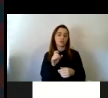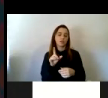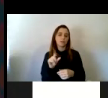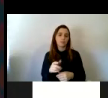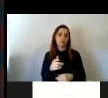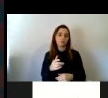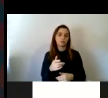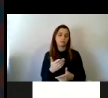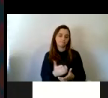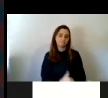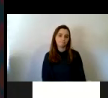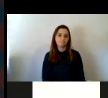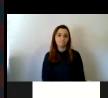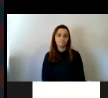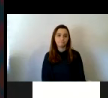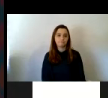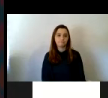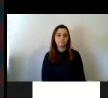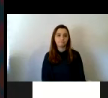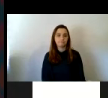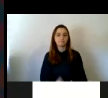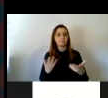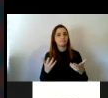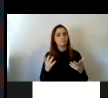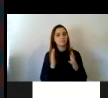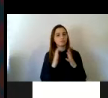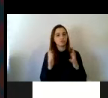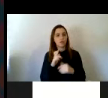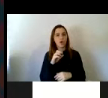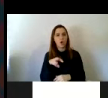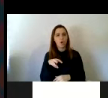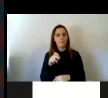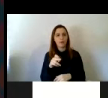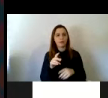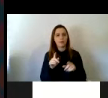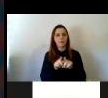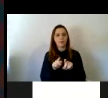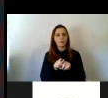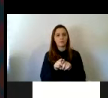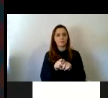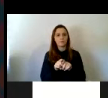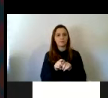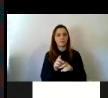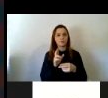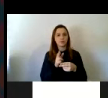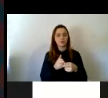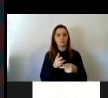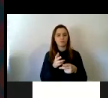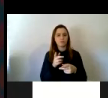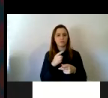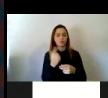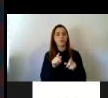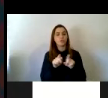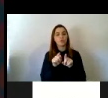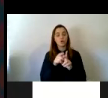But the main 2 factors are Roma and Christian. Our main mission is the rising of